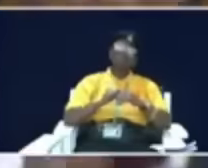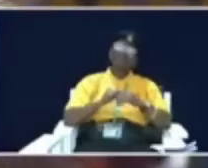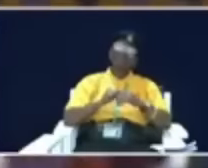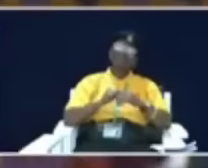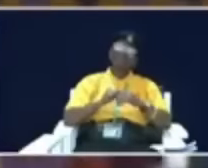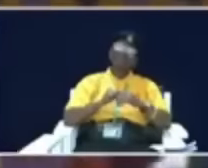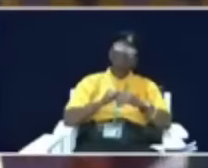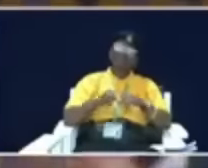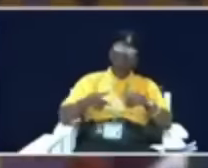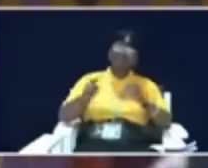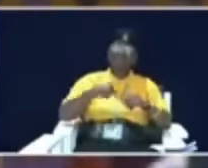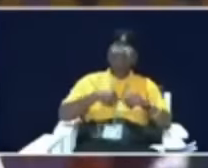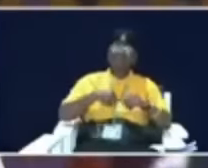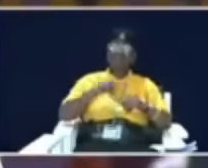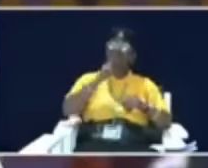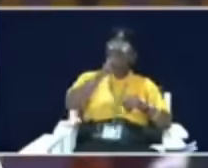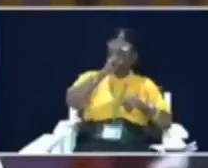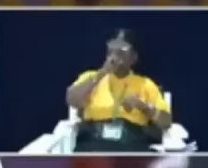Let me assure you,